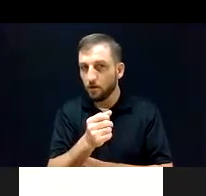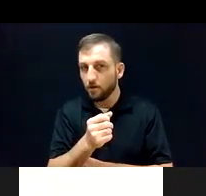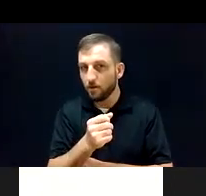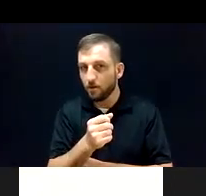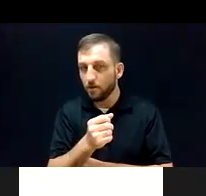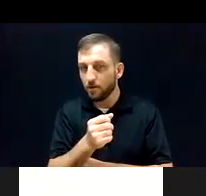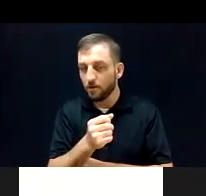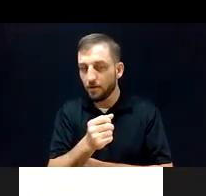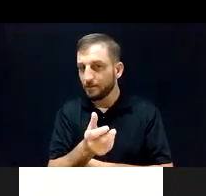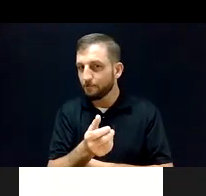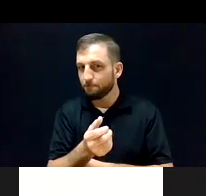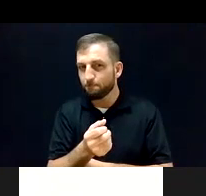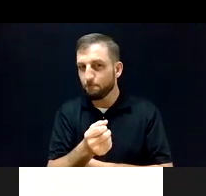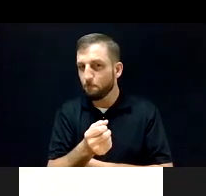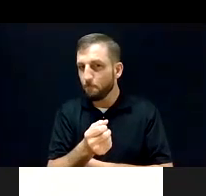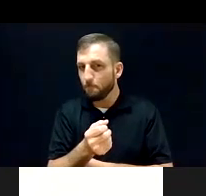go on.